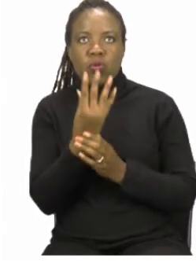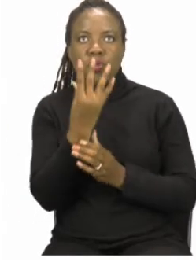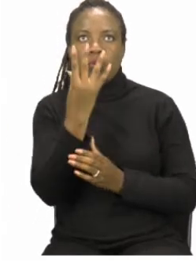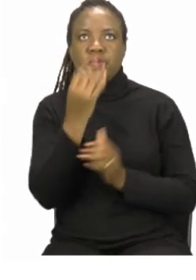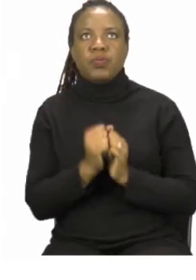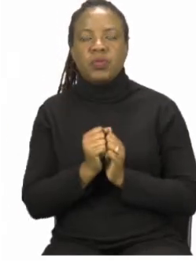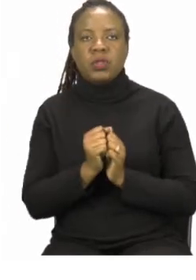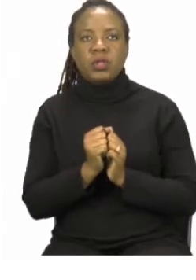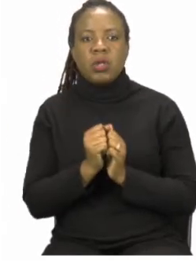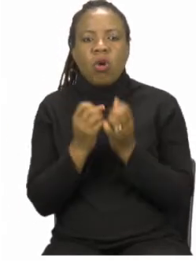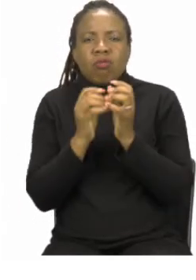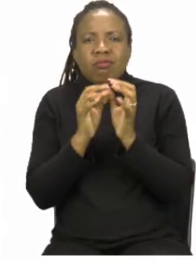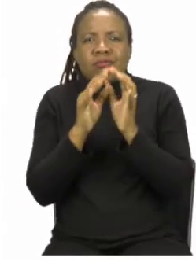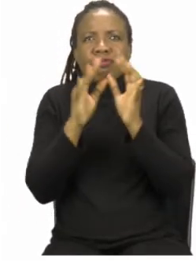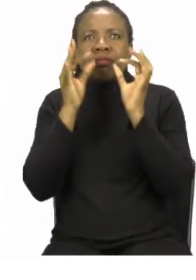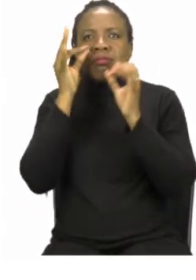blossom,